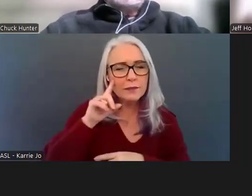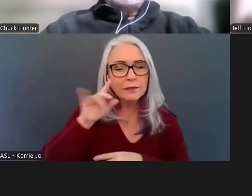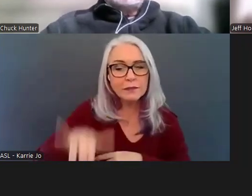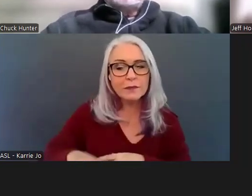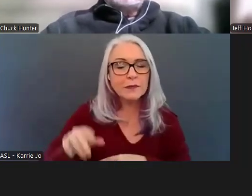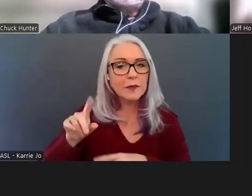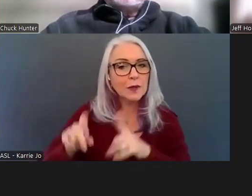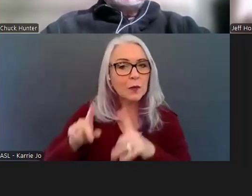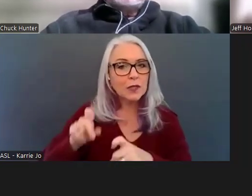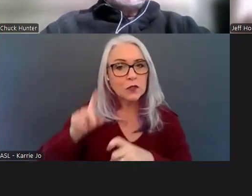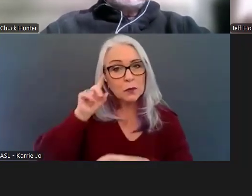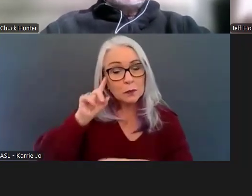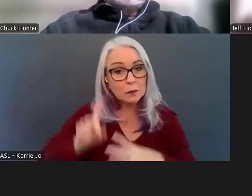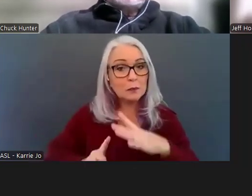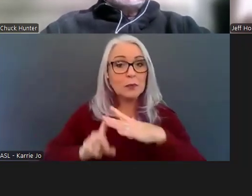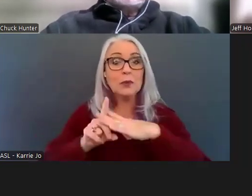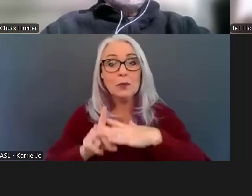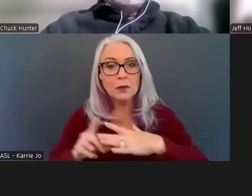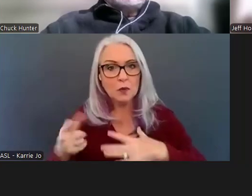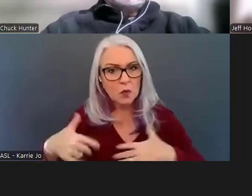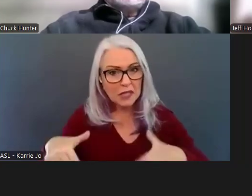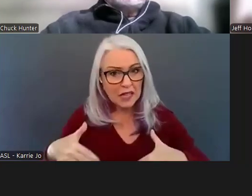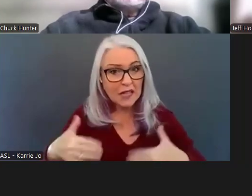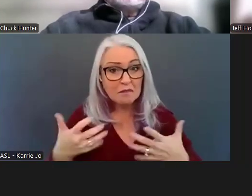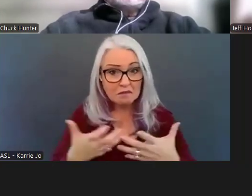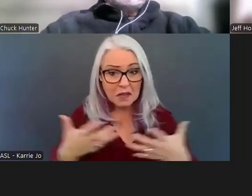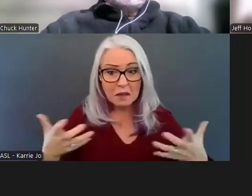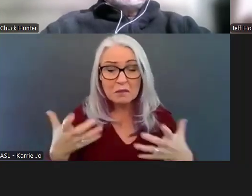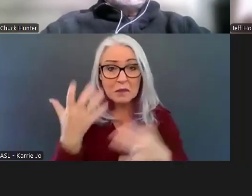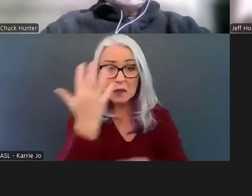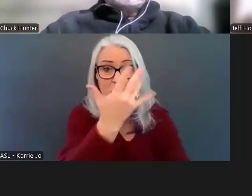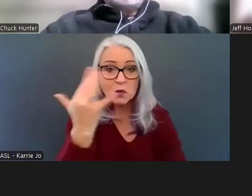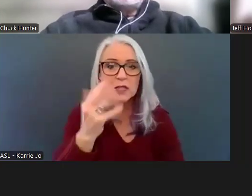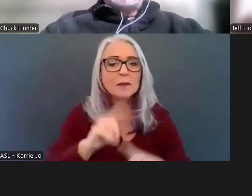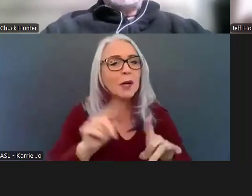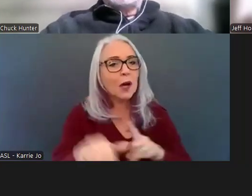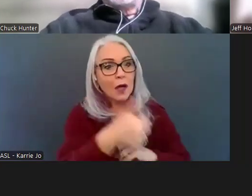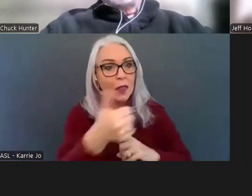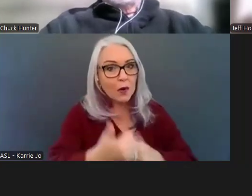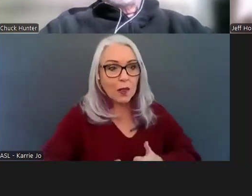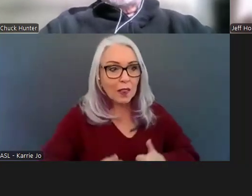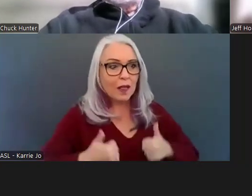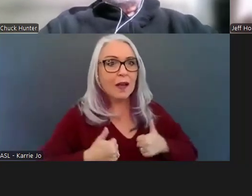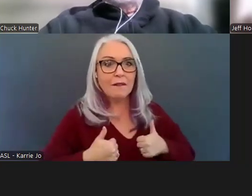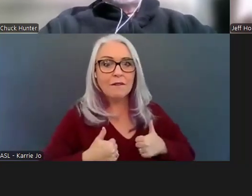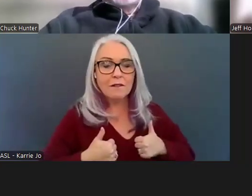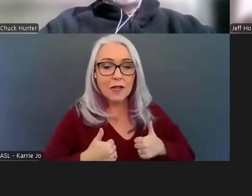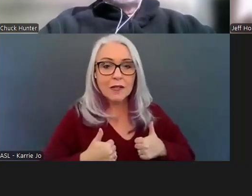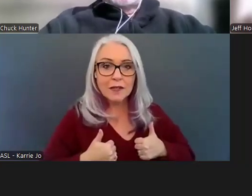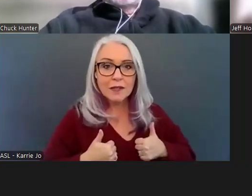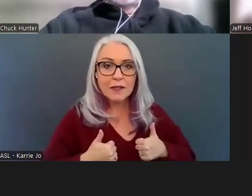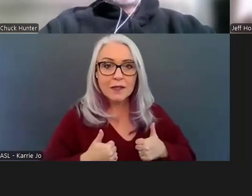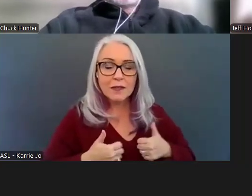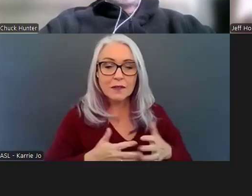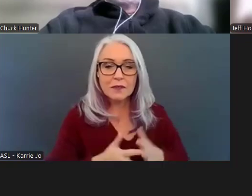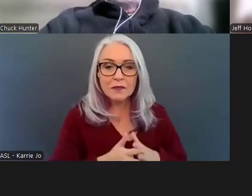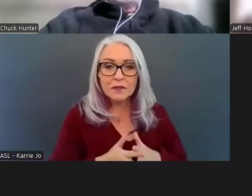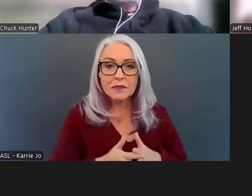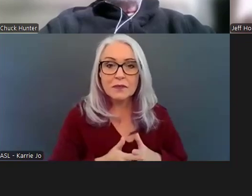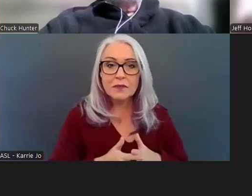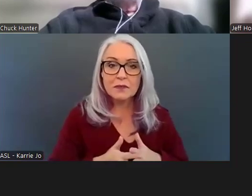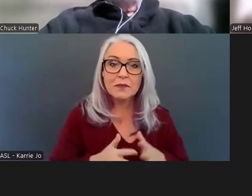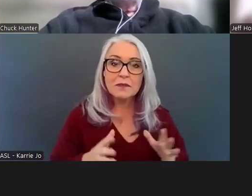heavy on trees, but obviously we want to be thinking about other life forms and including those in part of